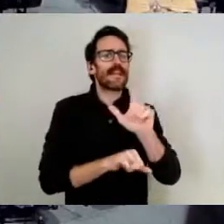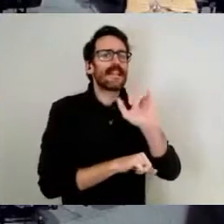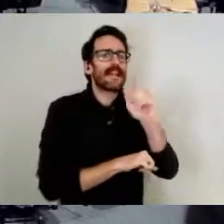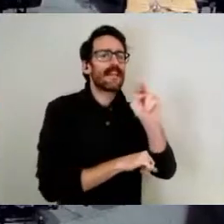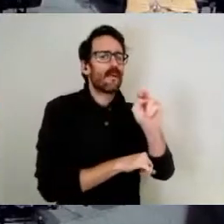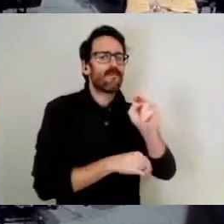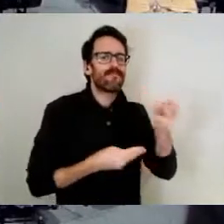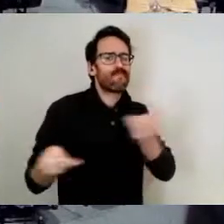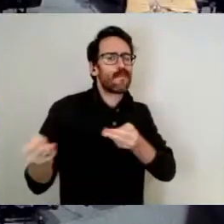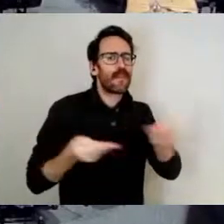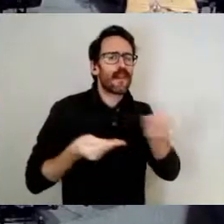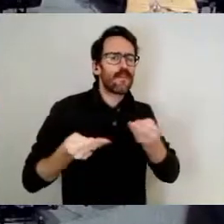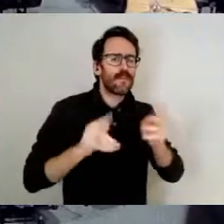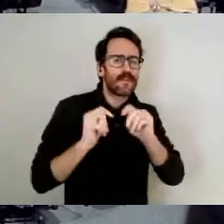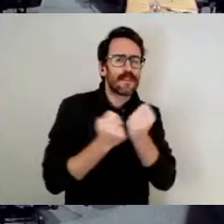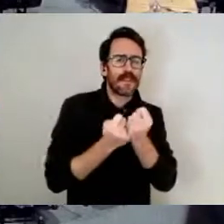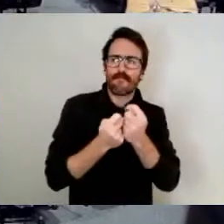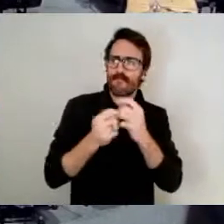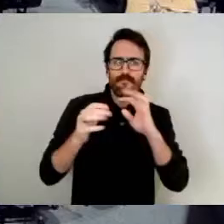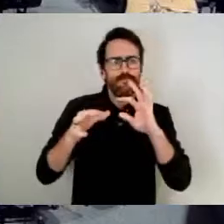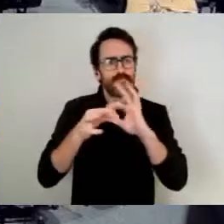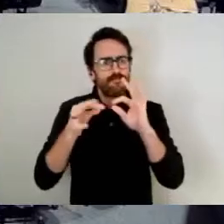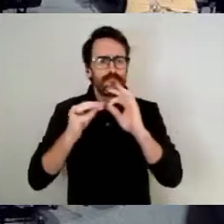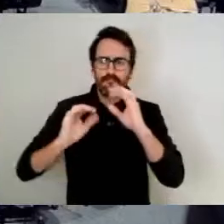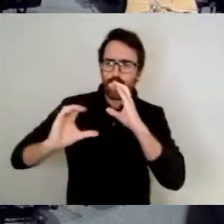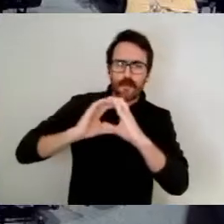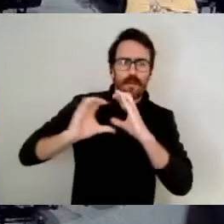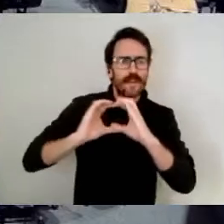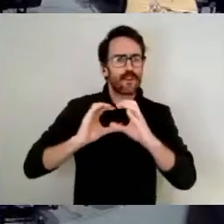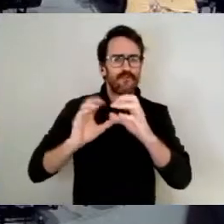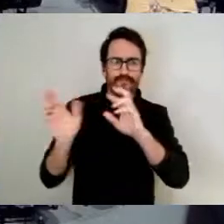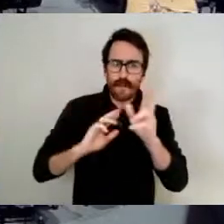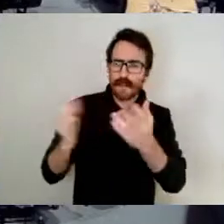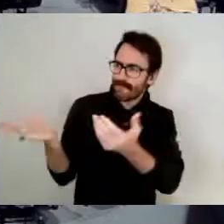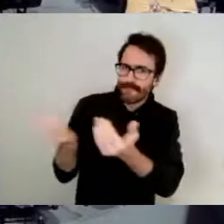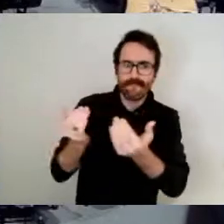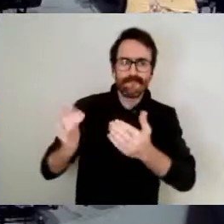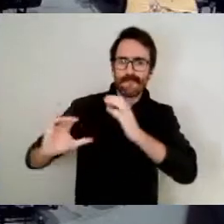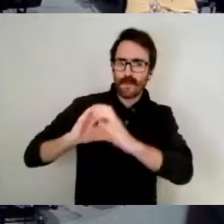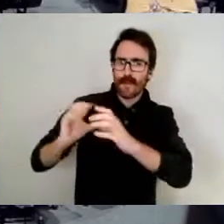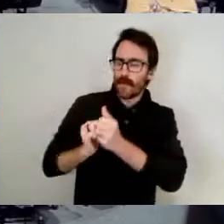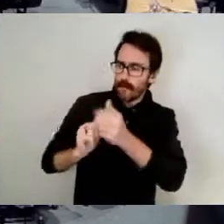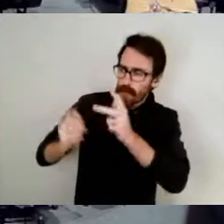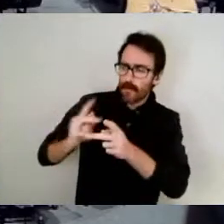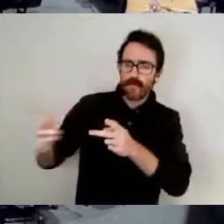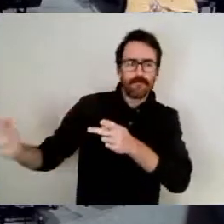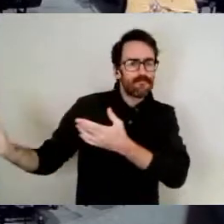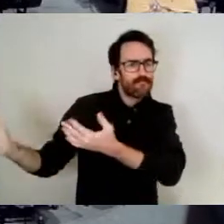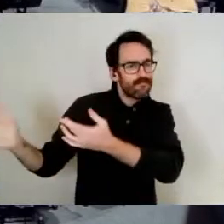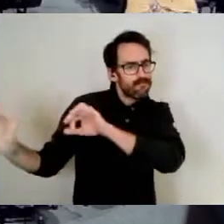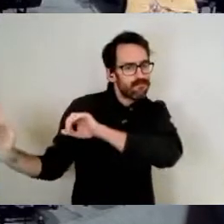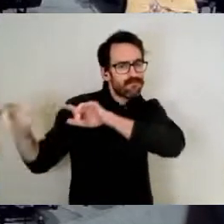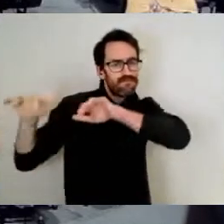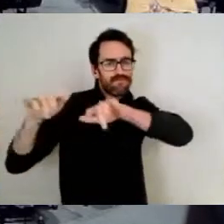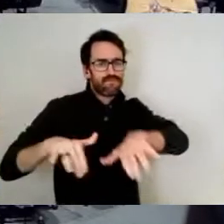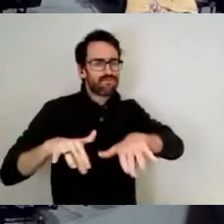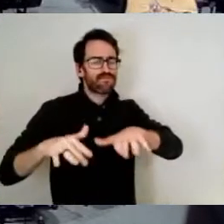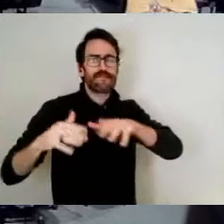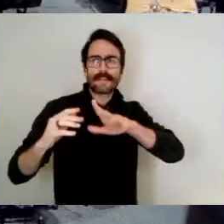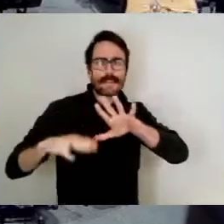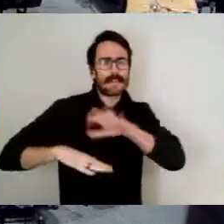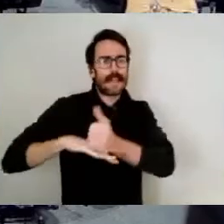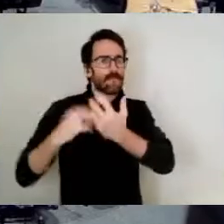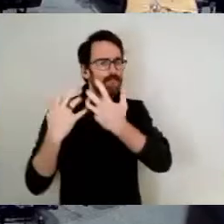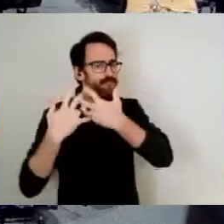actually receive a request at the city? How are you communicating? And of course, I know